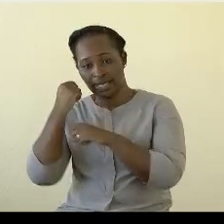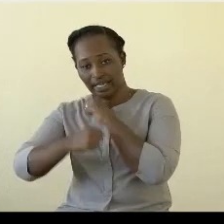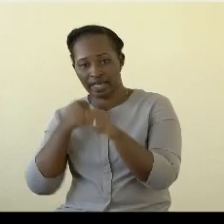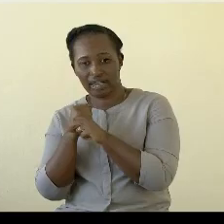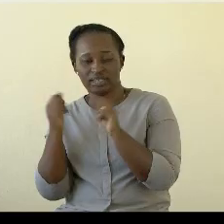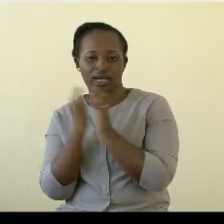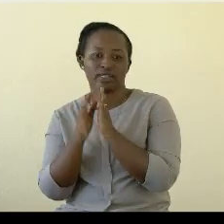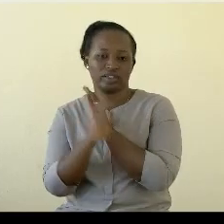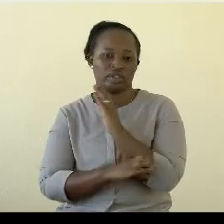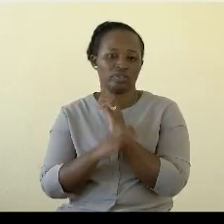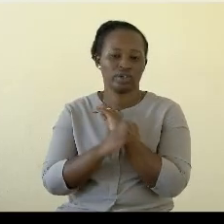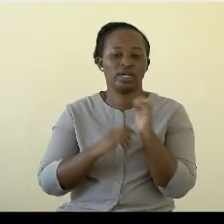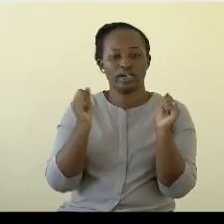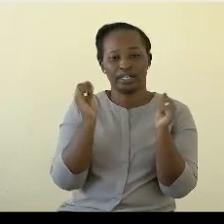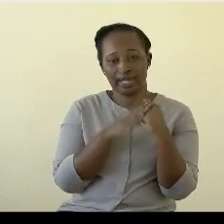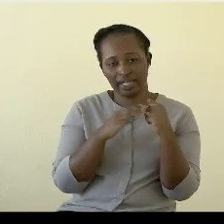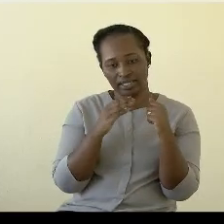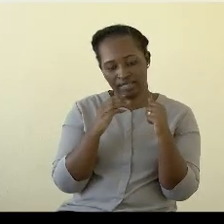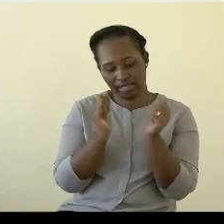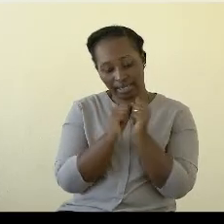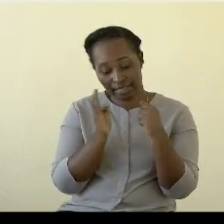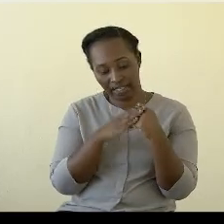looking at 1940, long time ago,